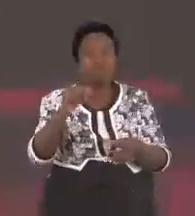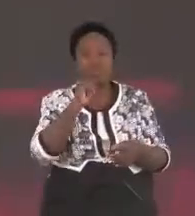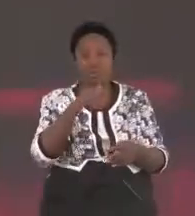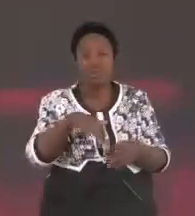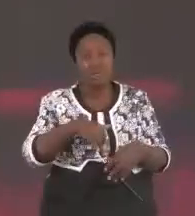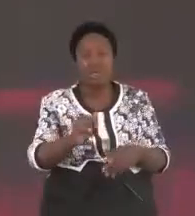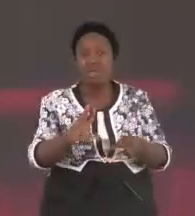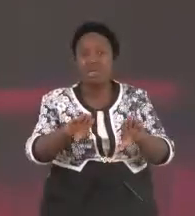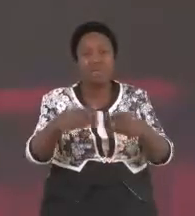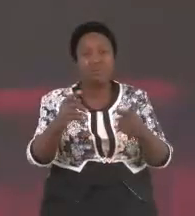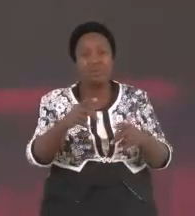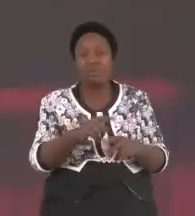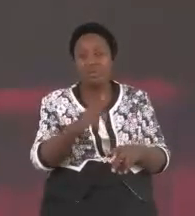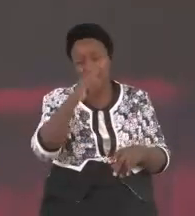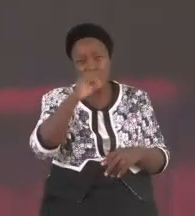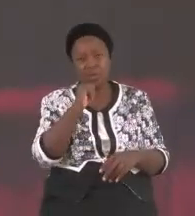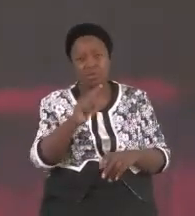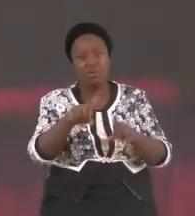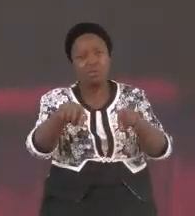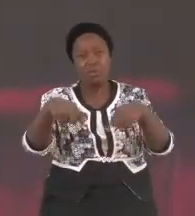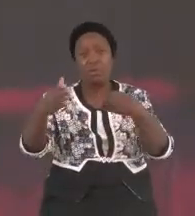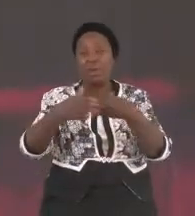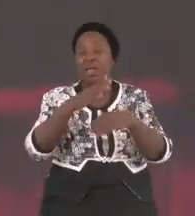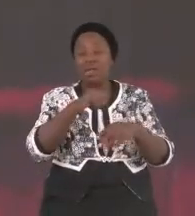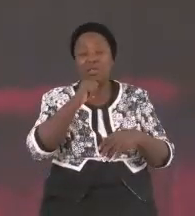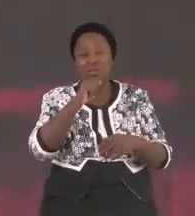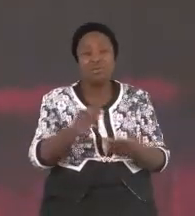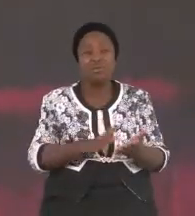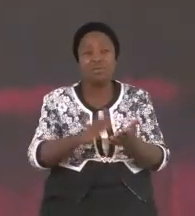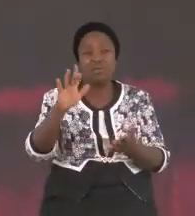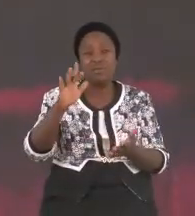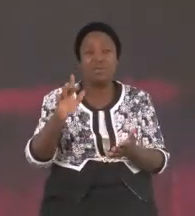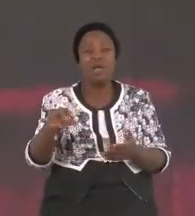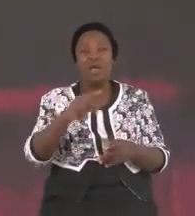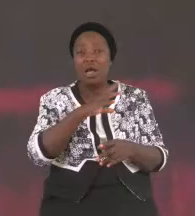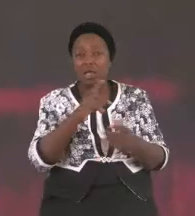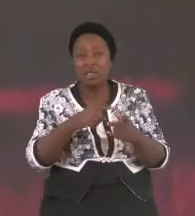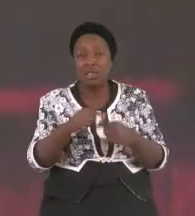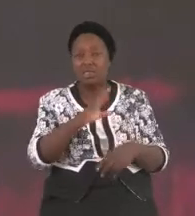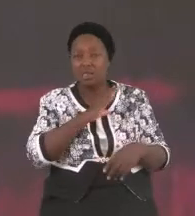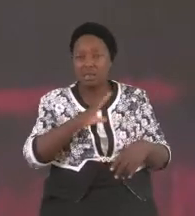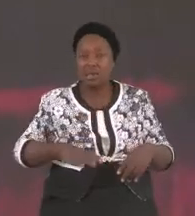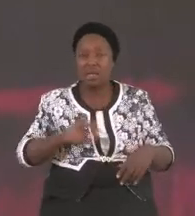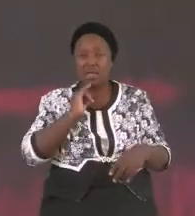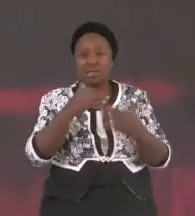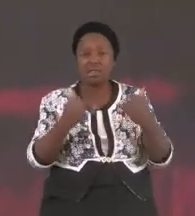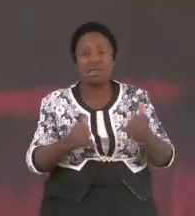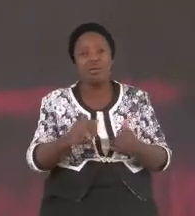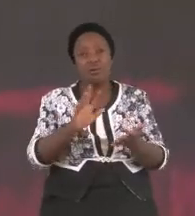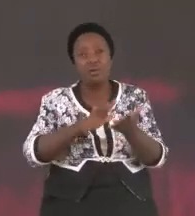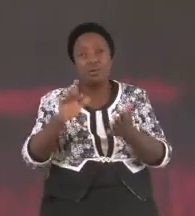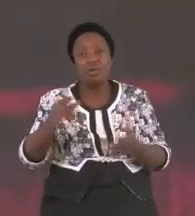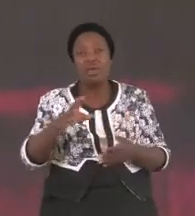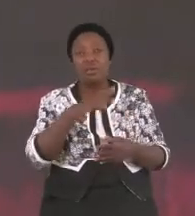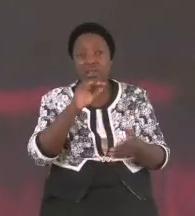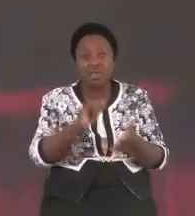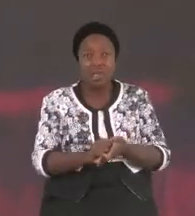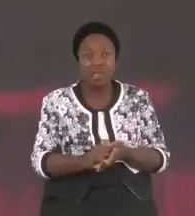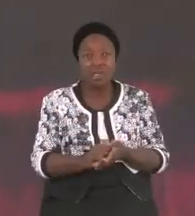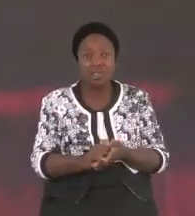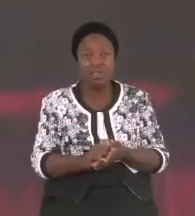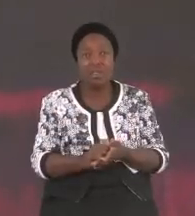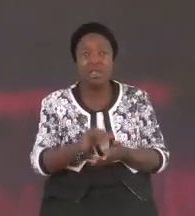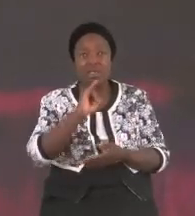because Jesus was not yet glorified. Christ is now glorified. That is the